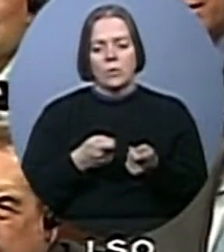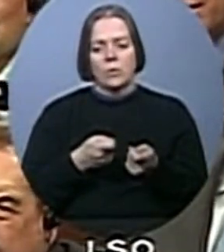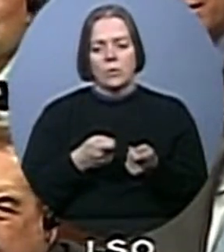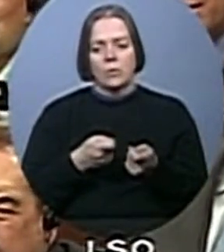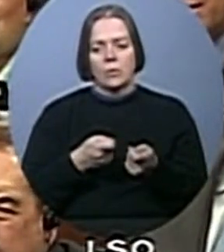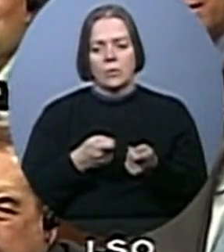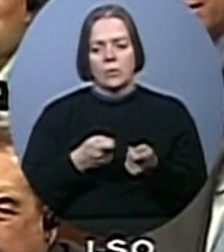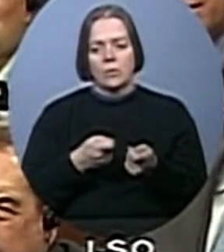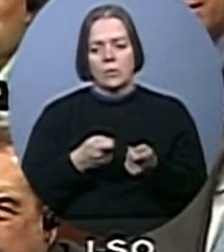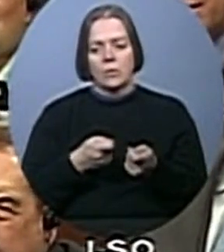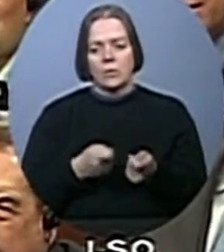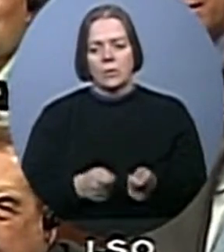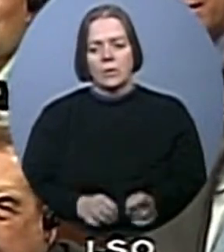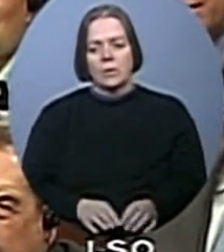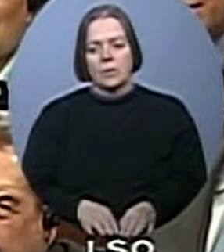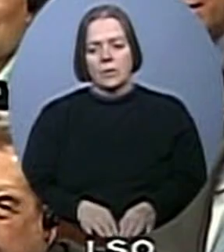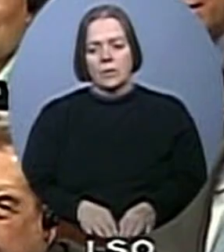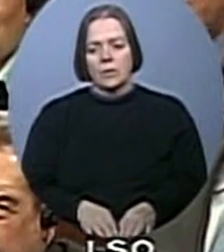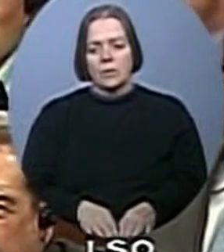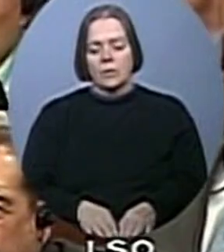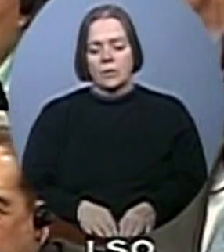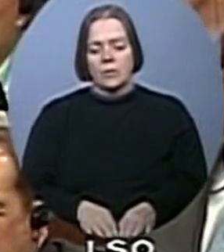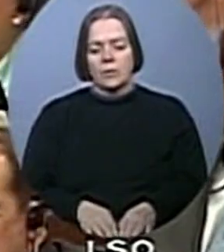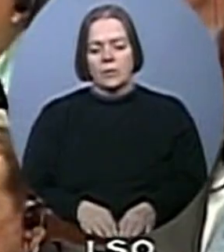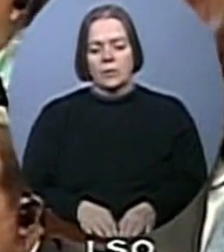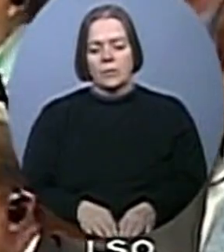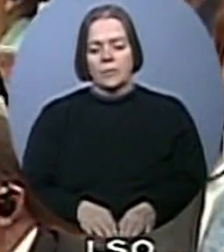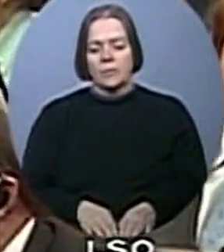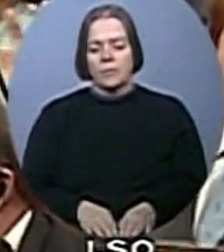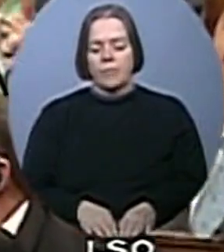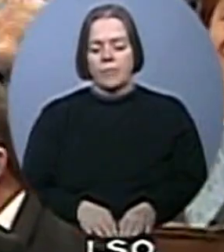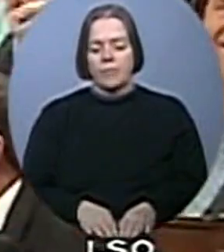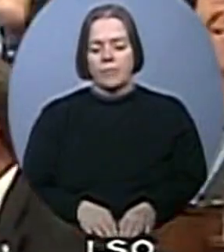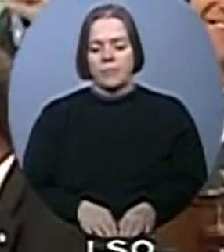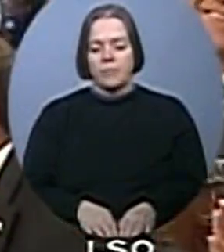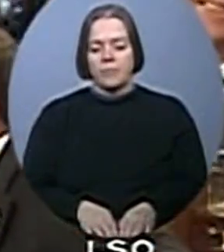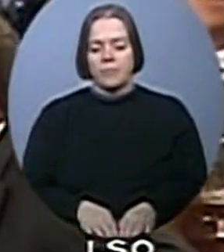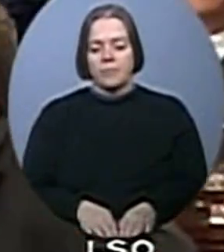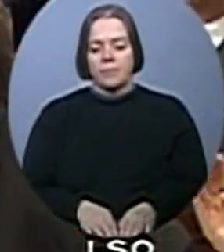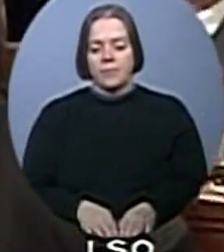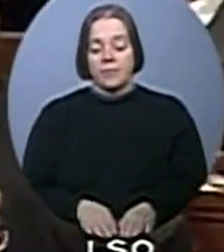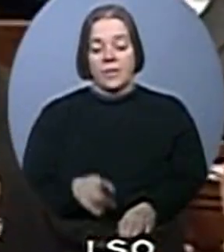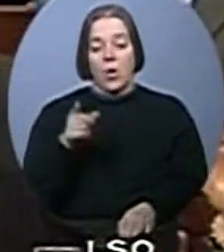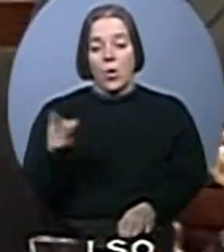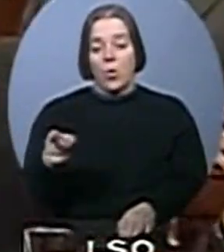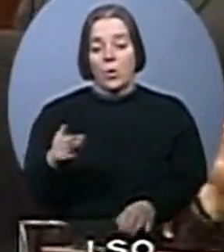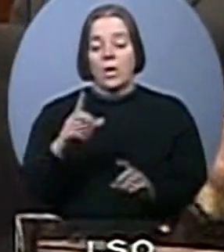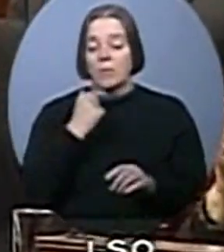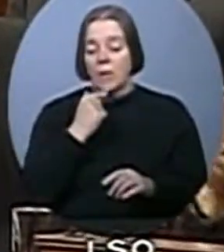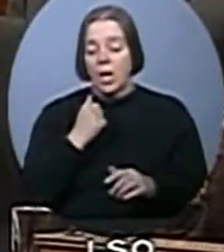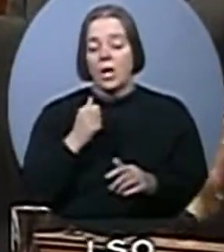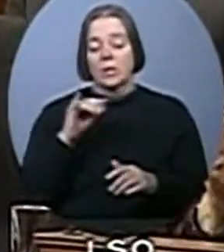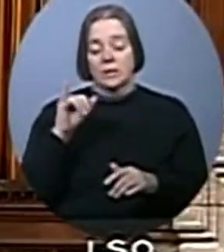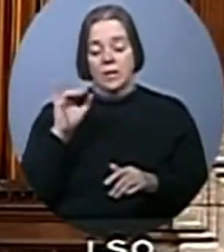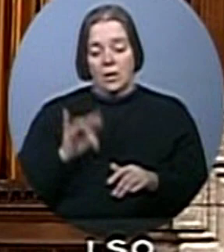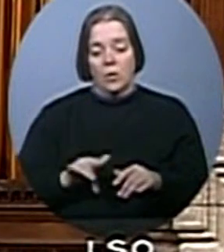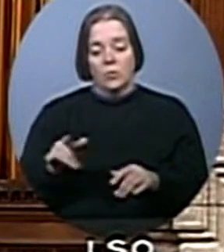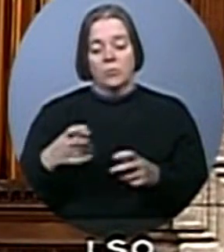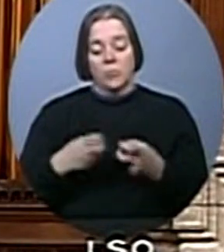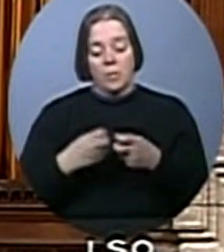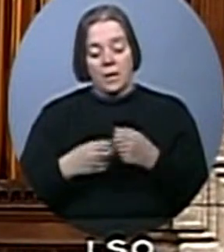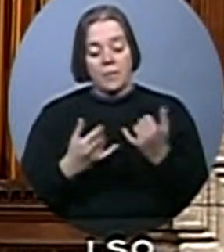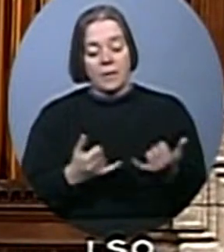the chickens, and at the end of the day, we're all clucked. Honourable member for Timmins, James